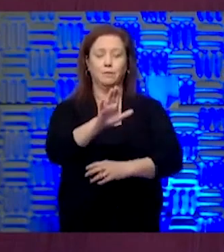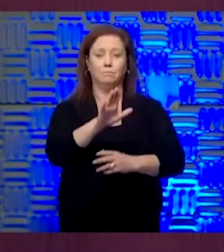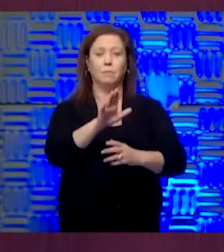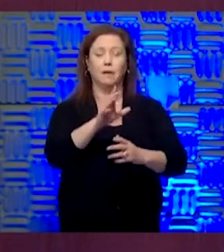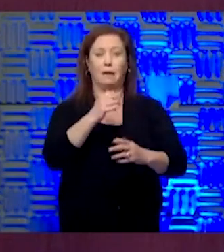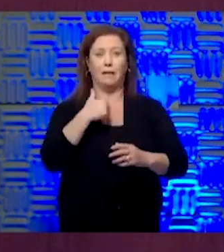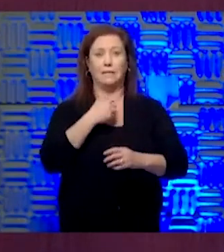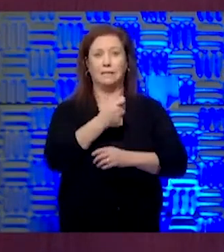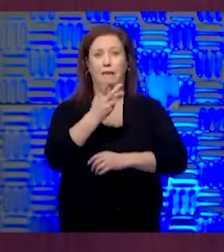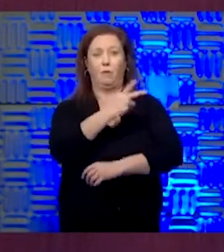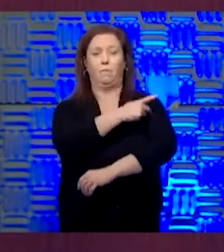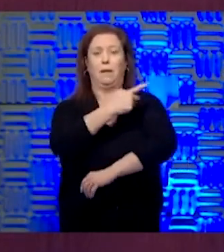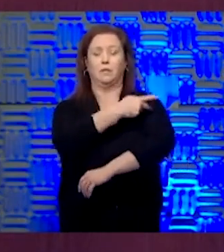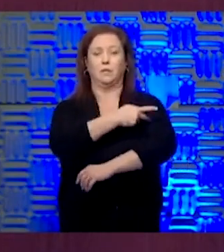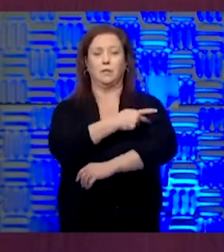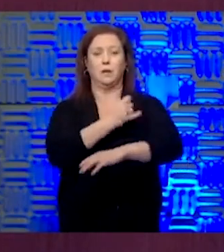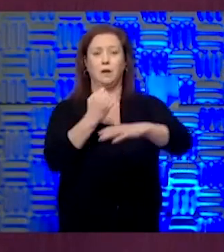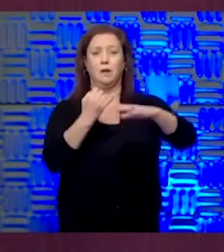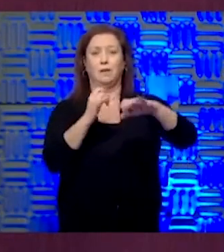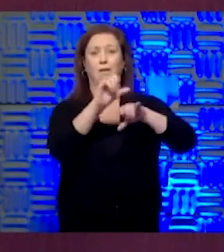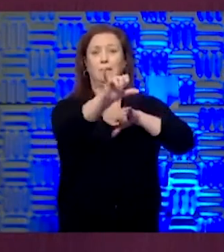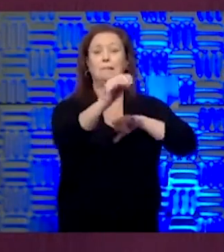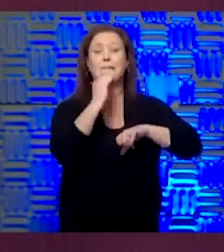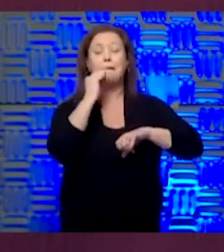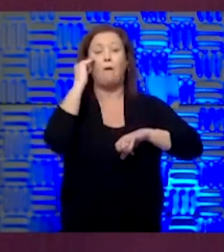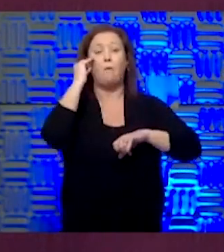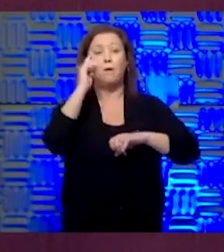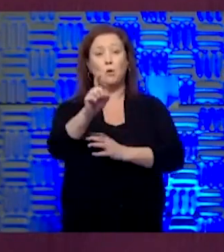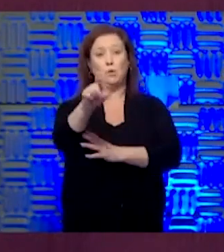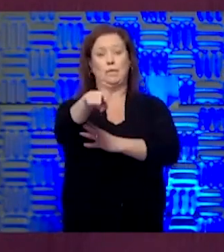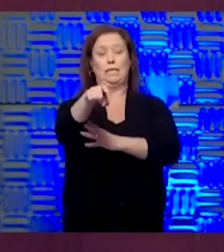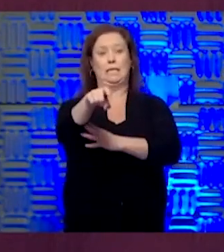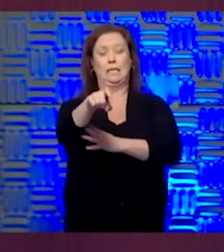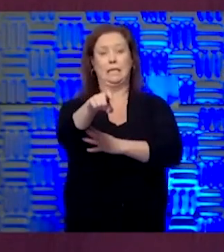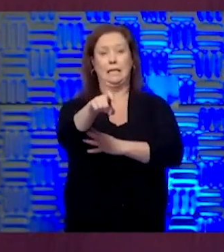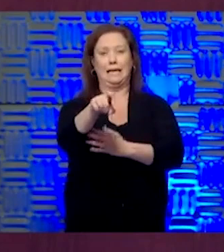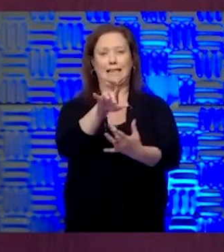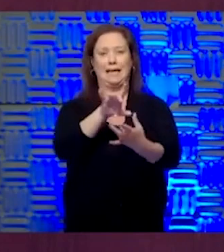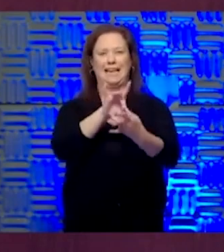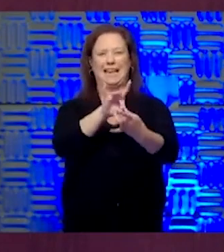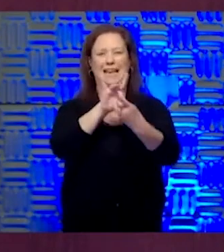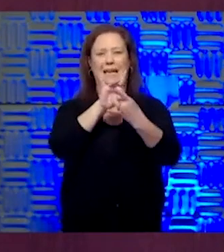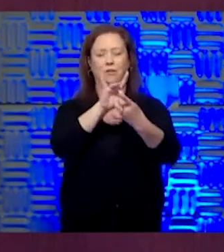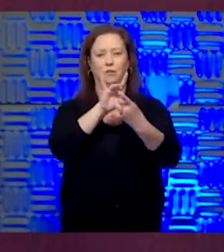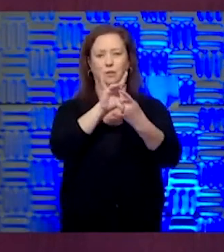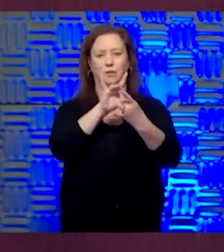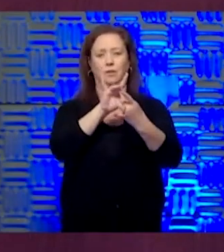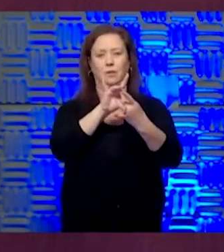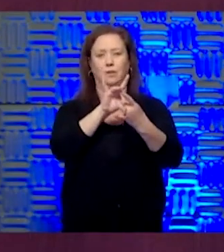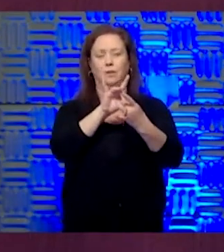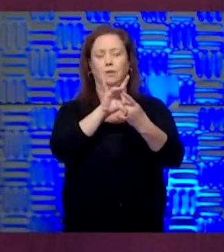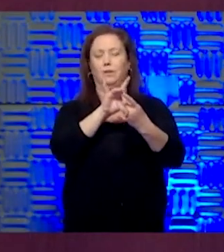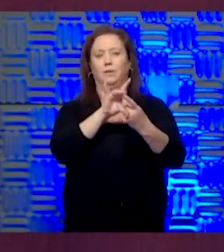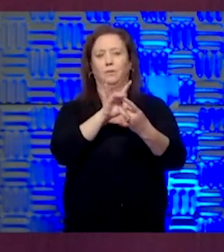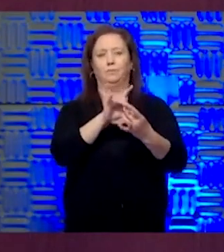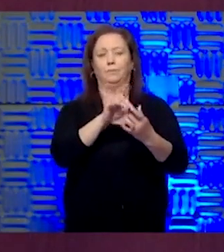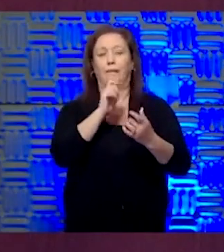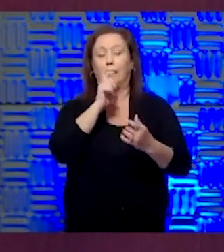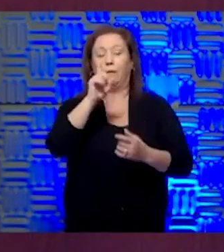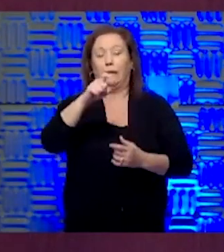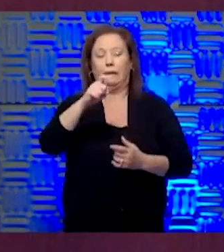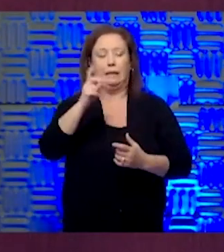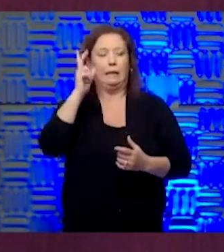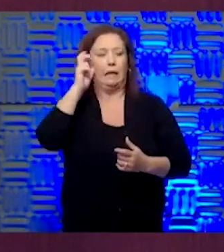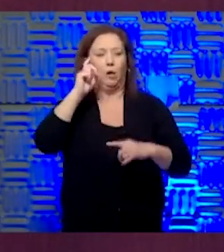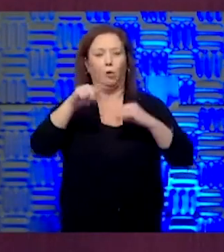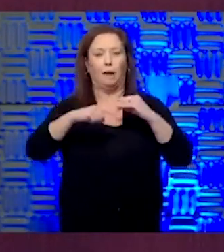have had a couple of patients who are isolated at home who need that connection more than they need to hear about their nasal